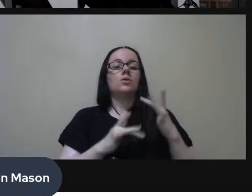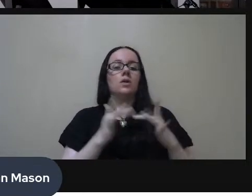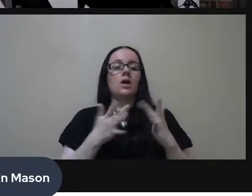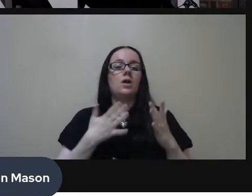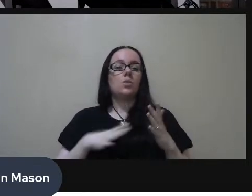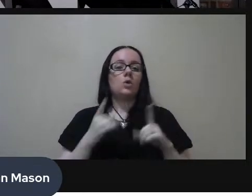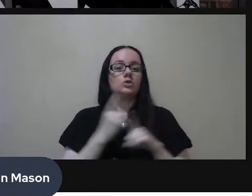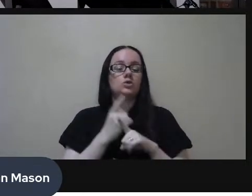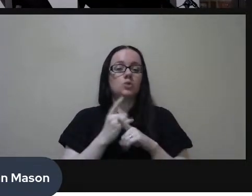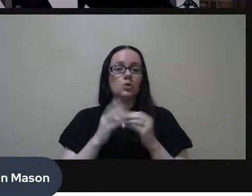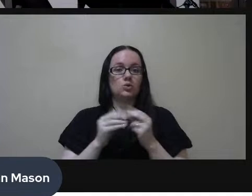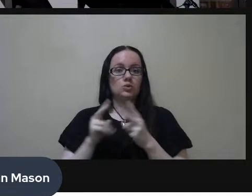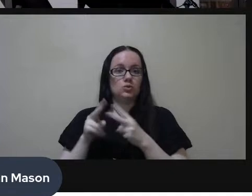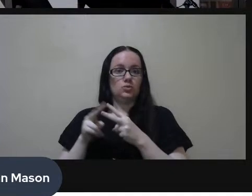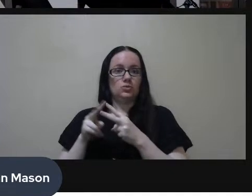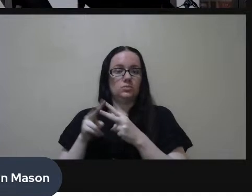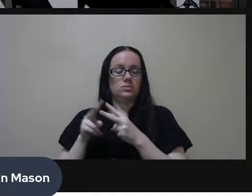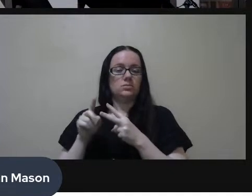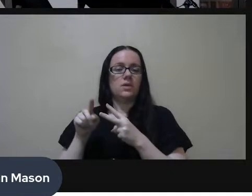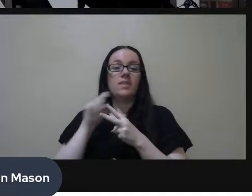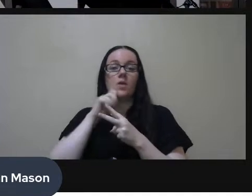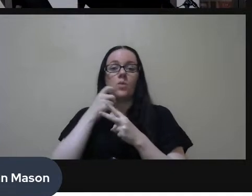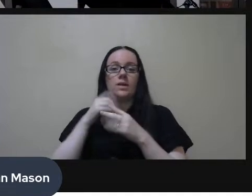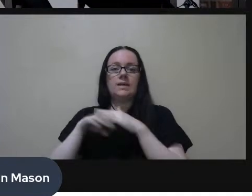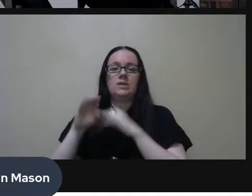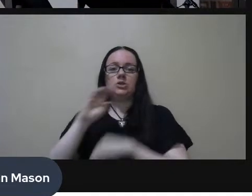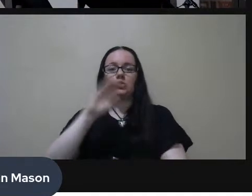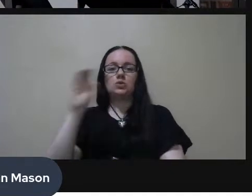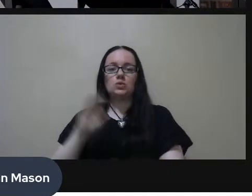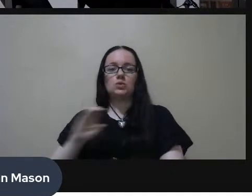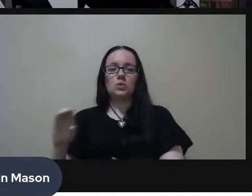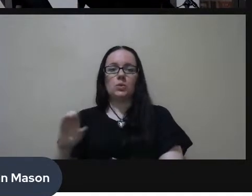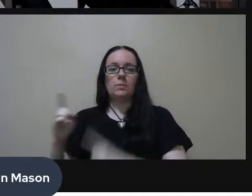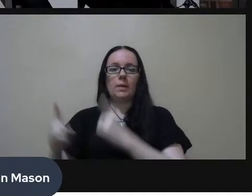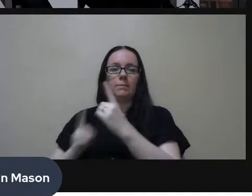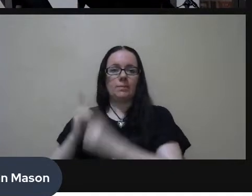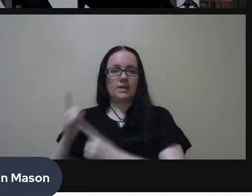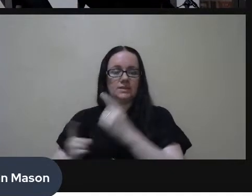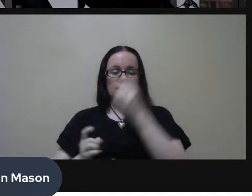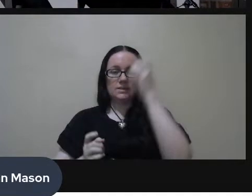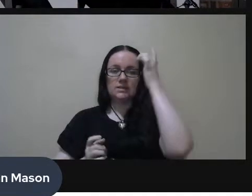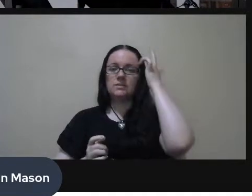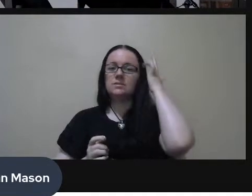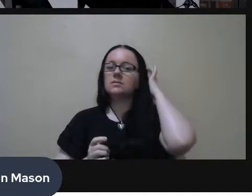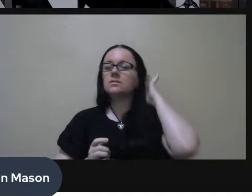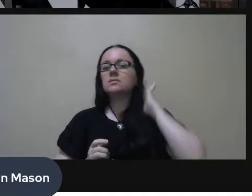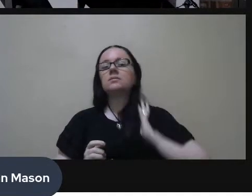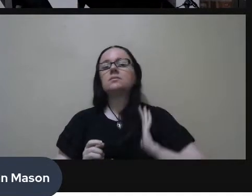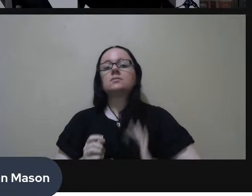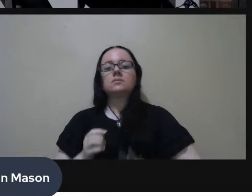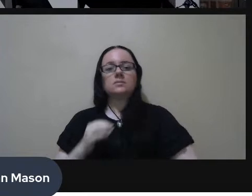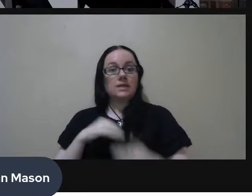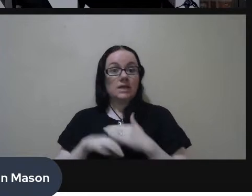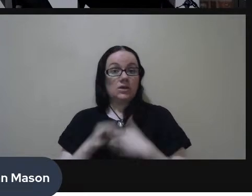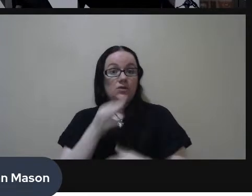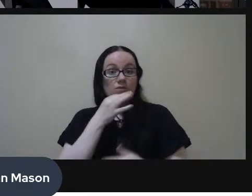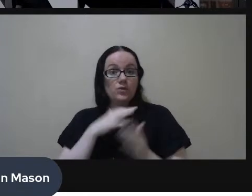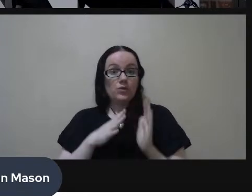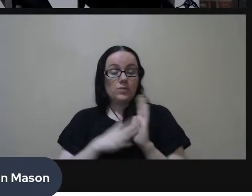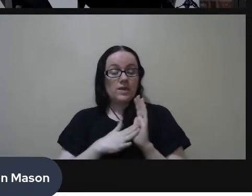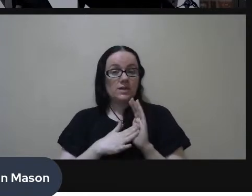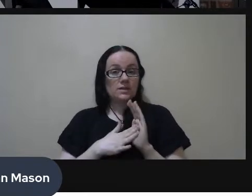Emily Ramage, they're going to jump into a Zoom meeting. Okay. Shortly, in a couple of minutes. Yep,